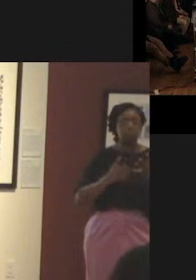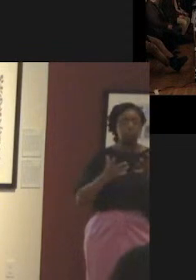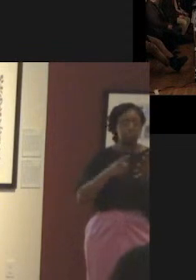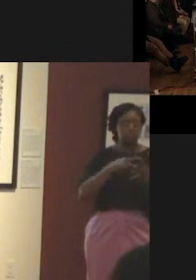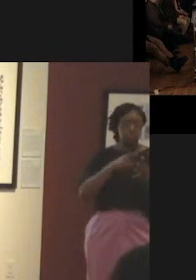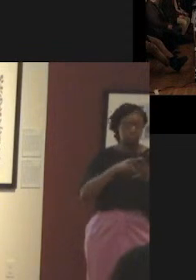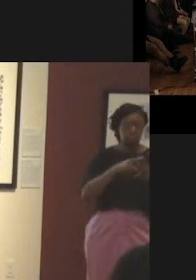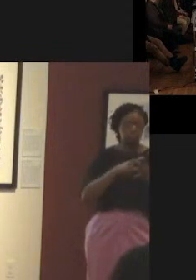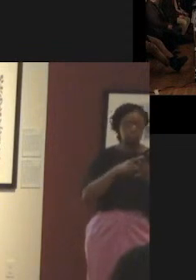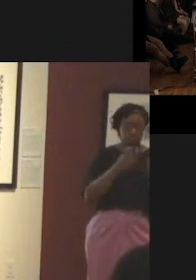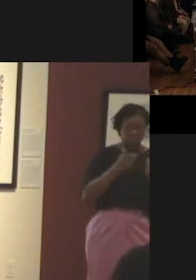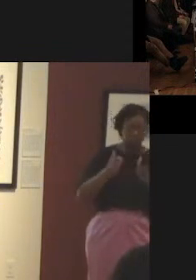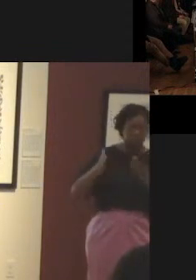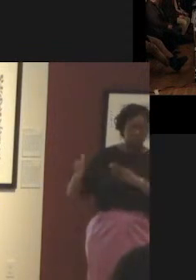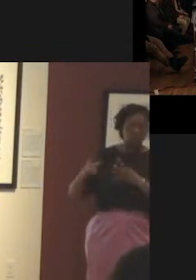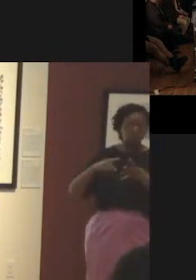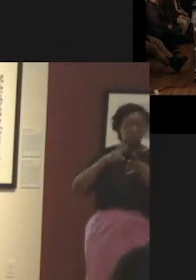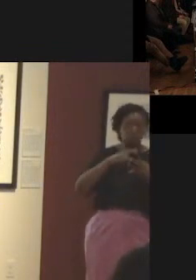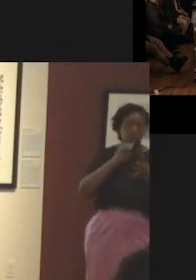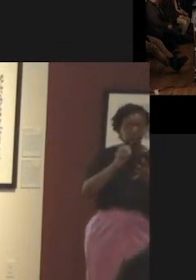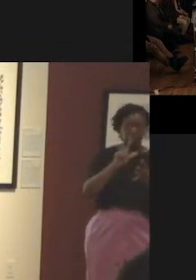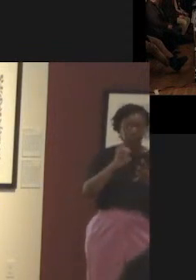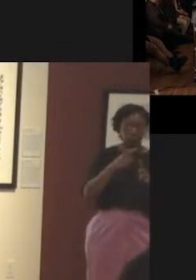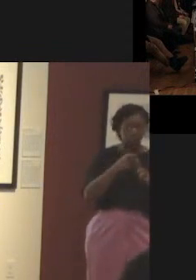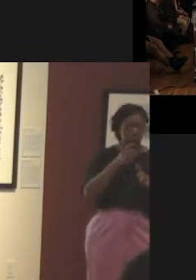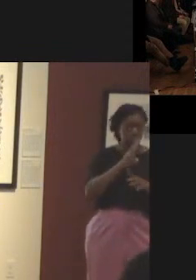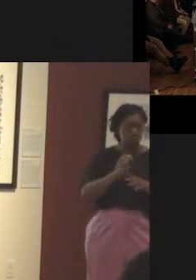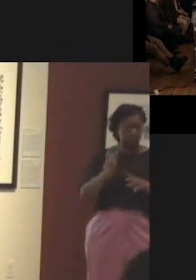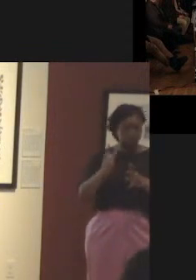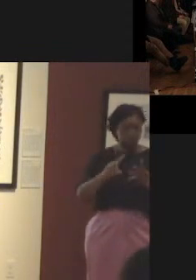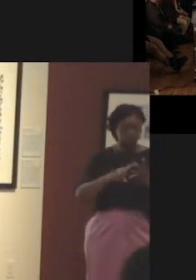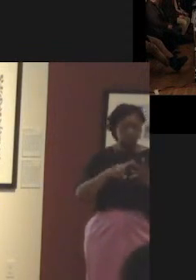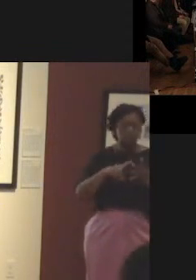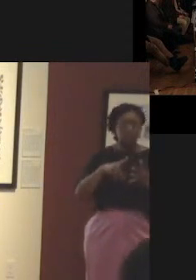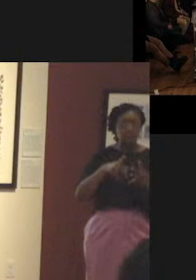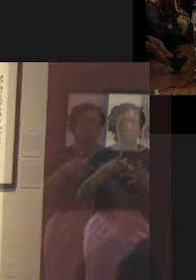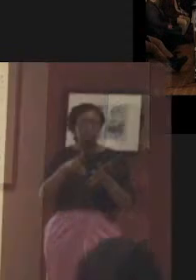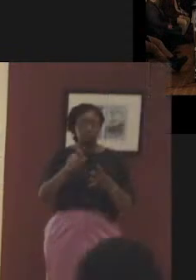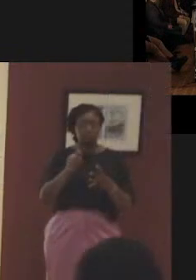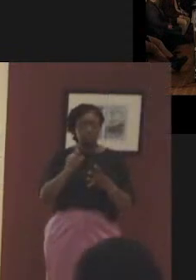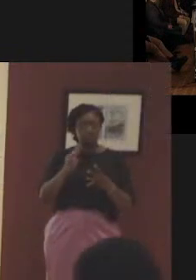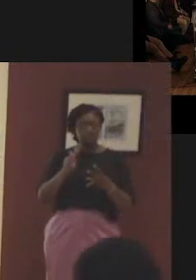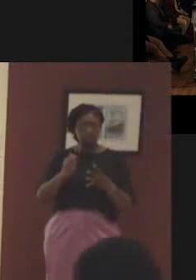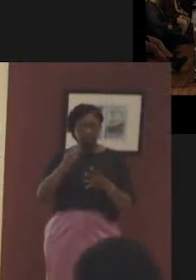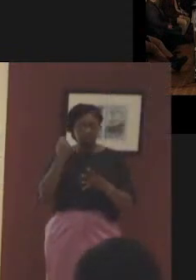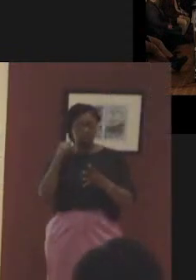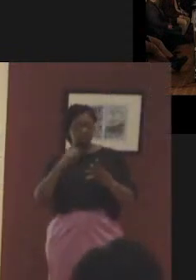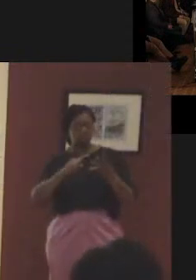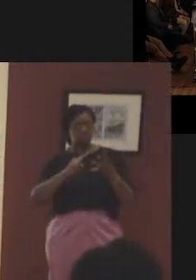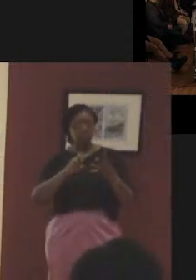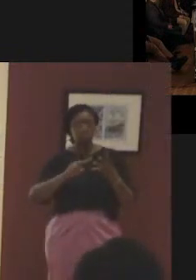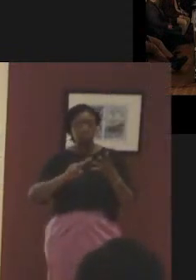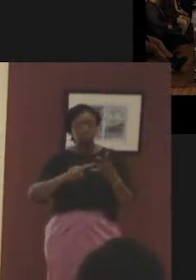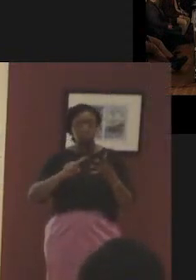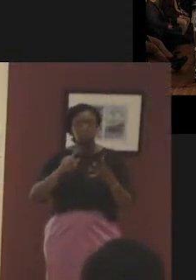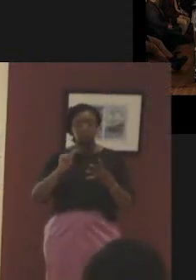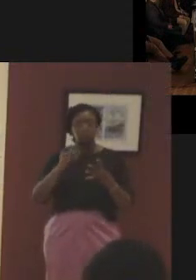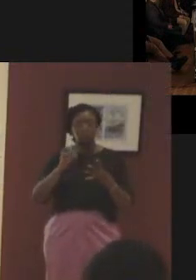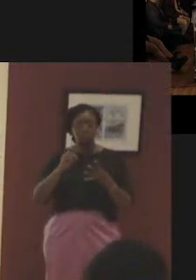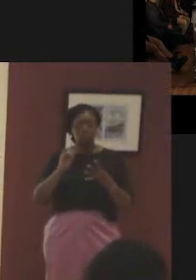in chronological order, Mule from 2006, Passive Resistance from 2008, Thoroughbred